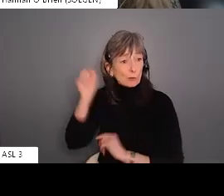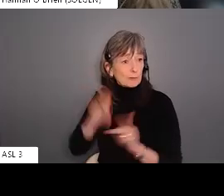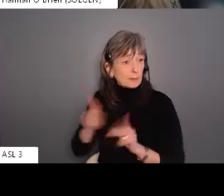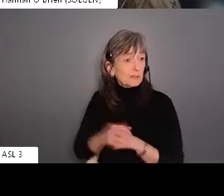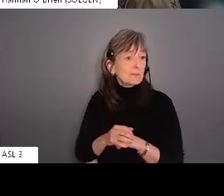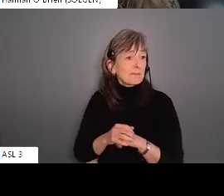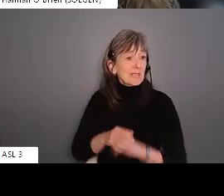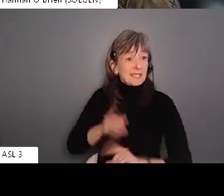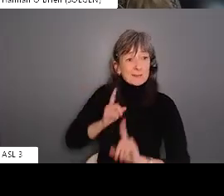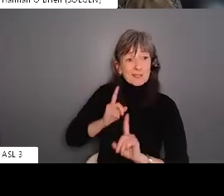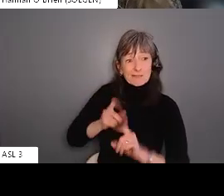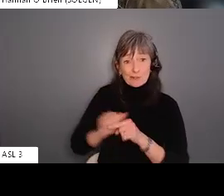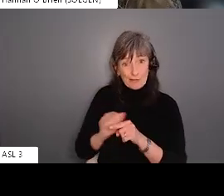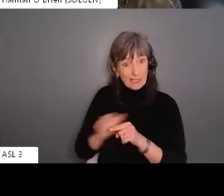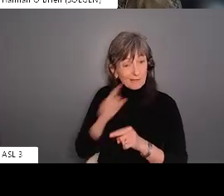aging and IPV,